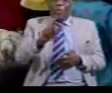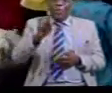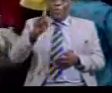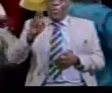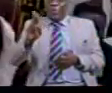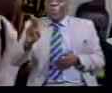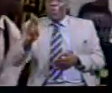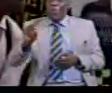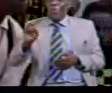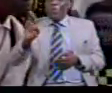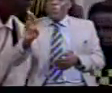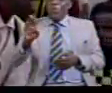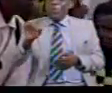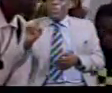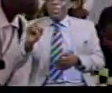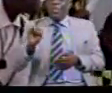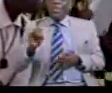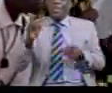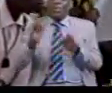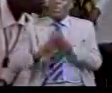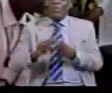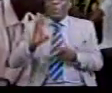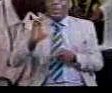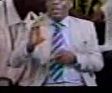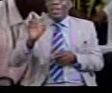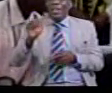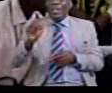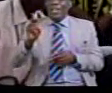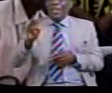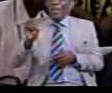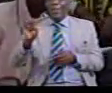Cameroun. Mama, you are welcome. Maman,